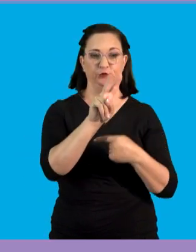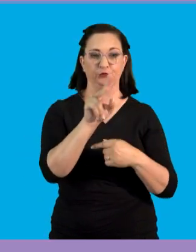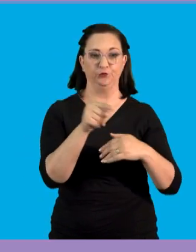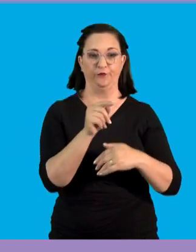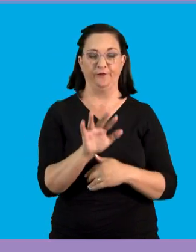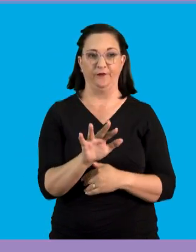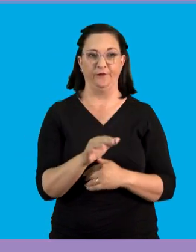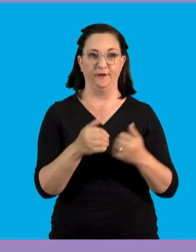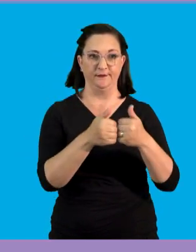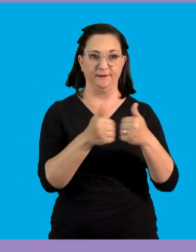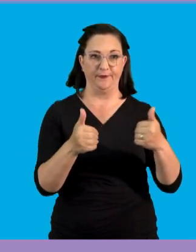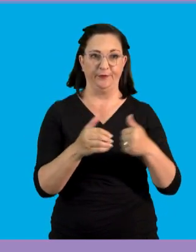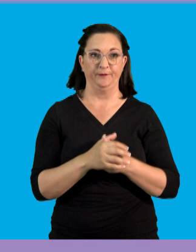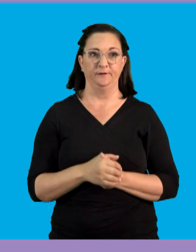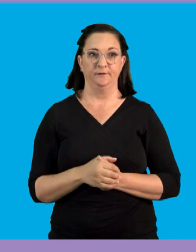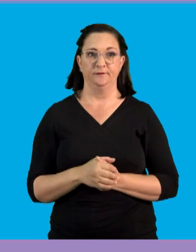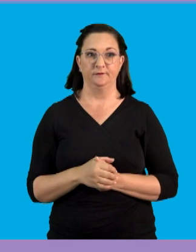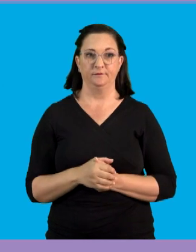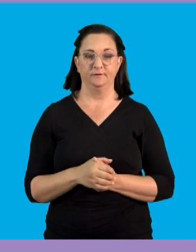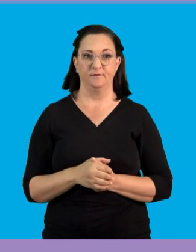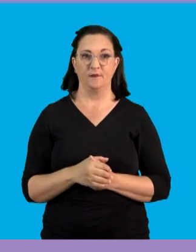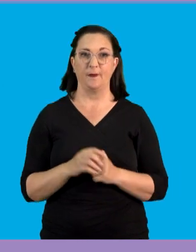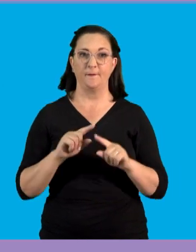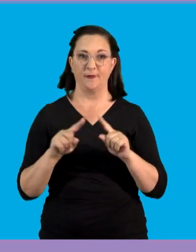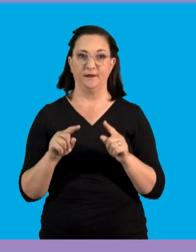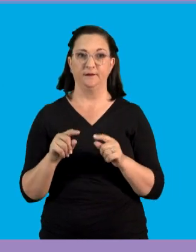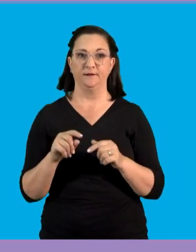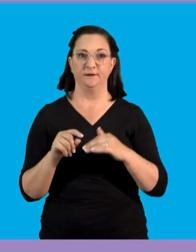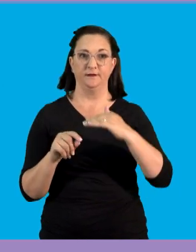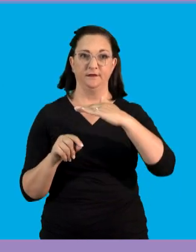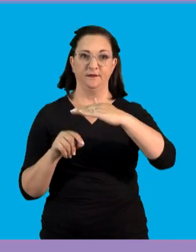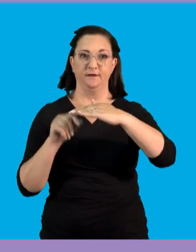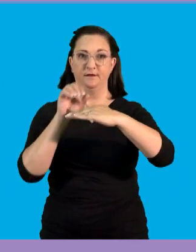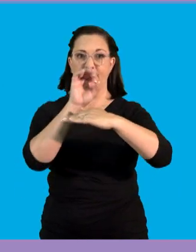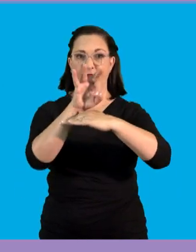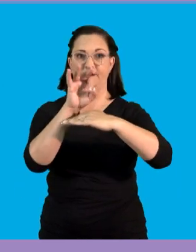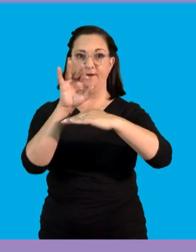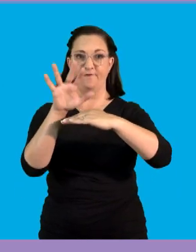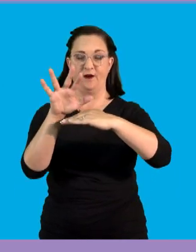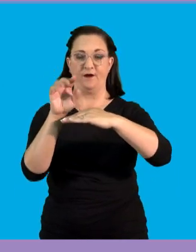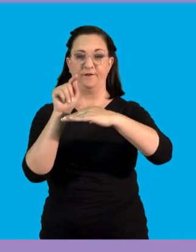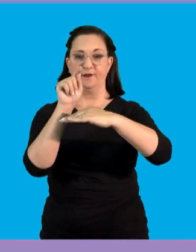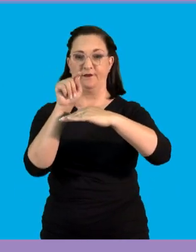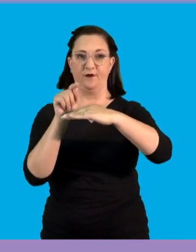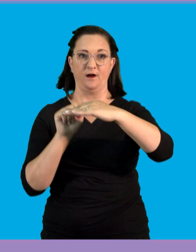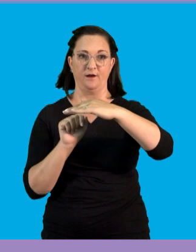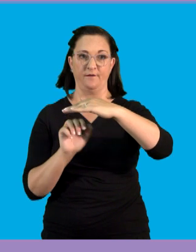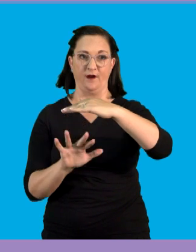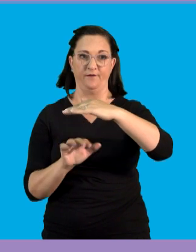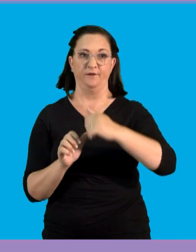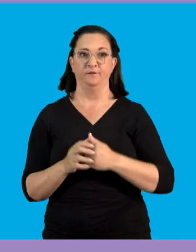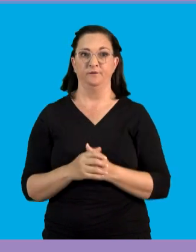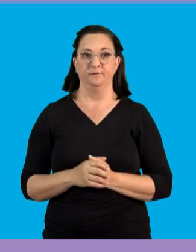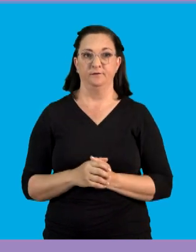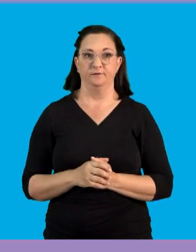going to separate those two. And then 7 can also be written as 35 divided by 5.